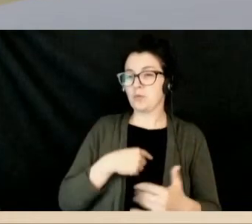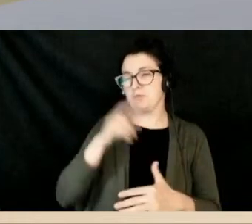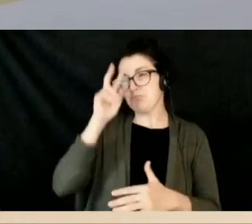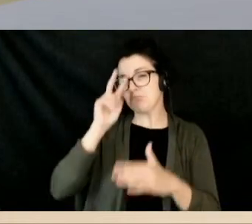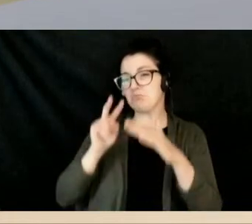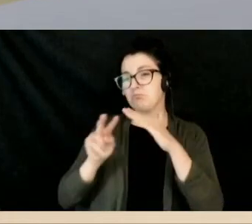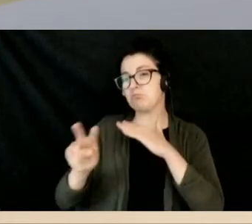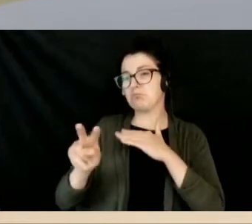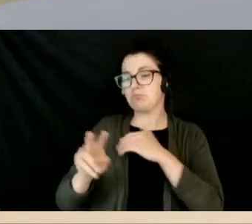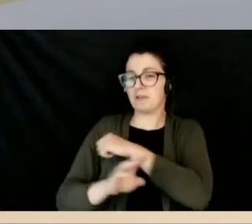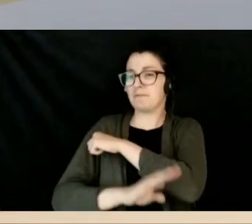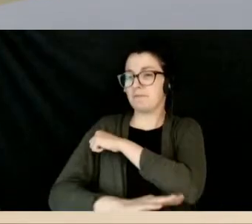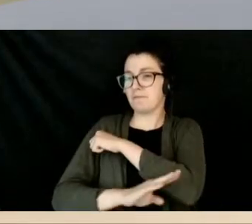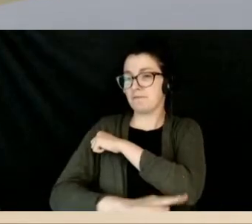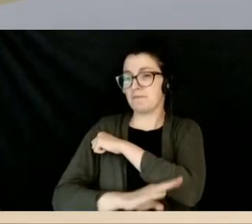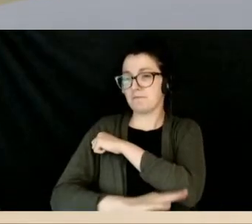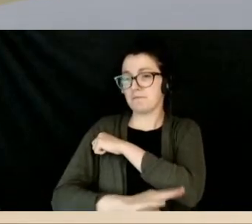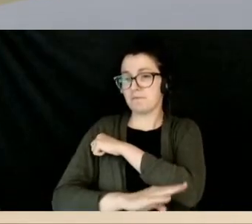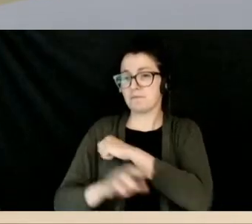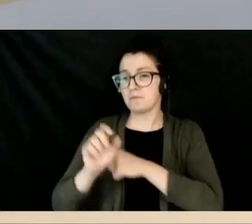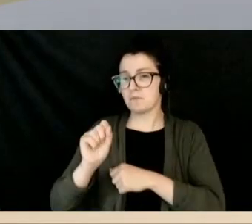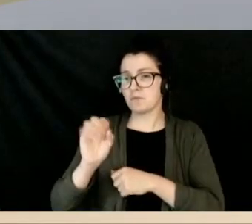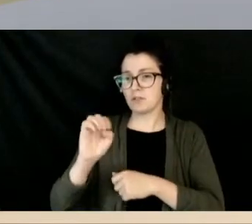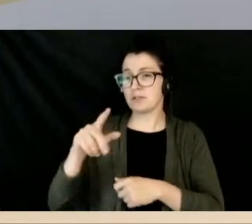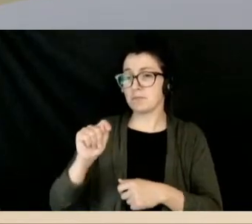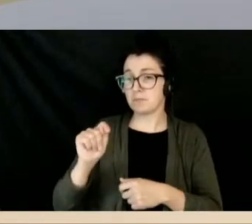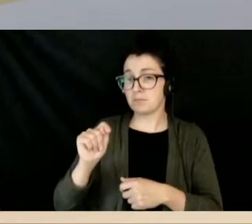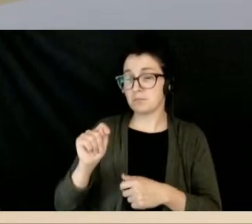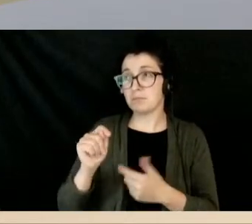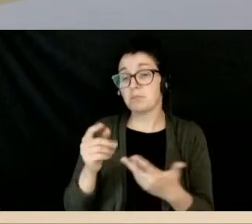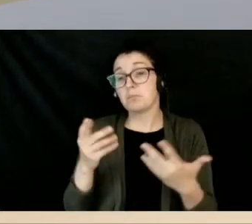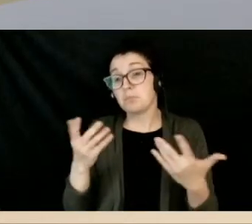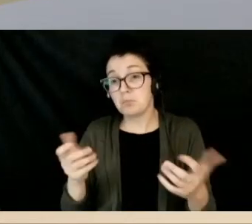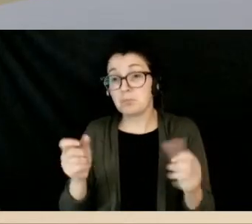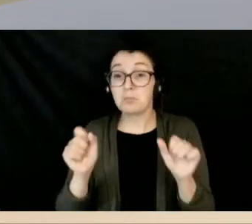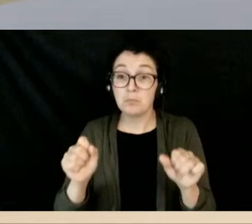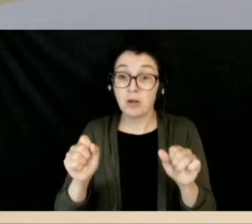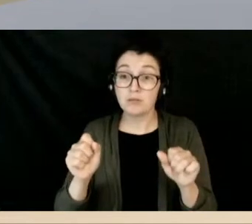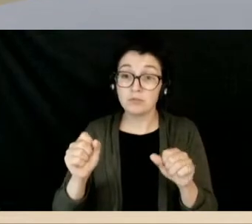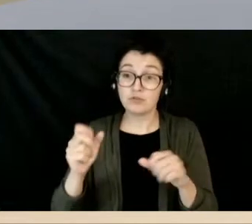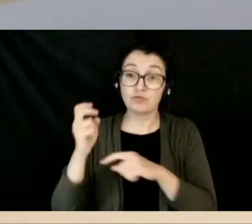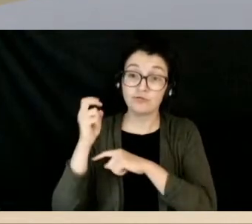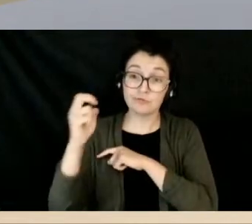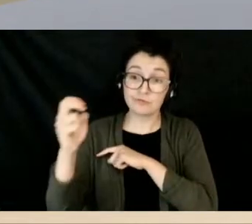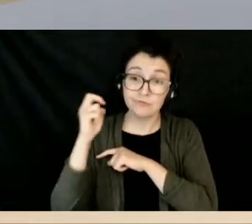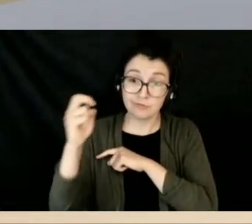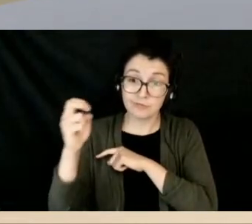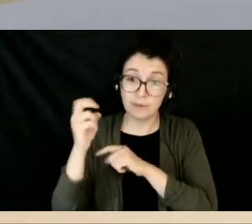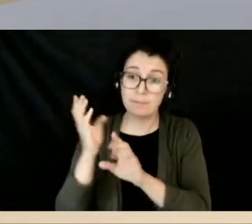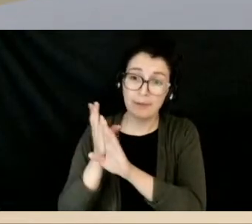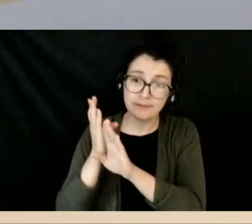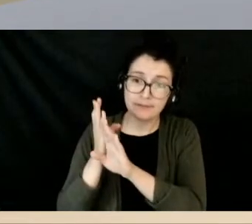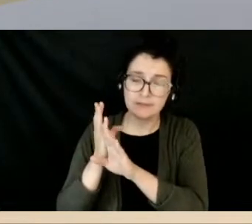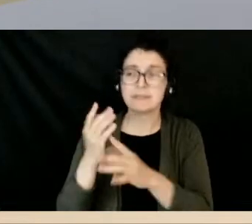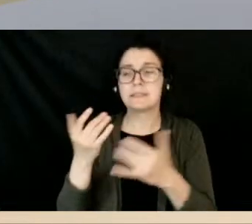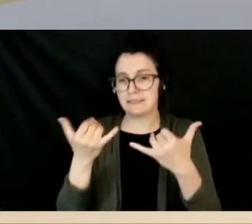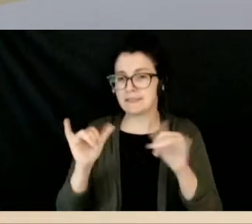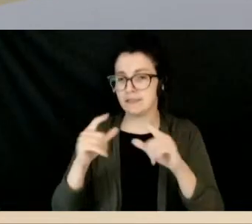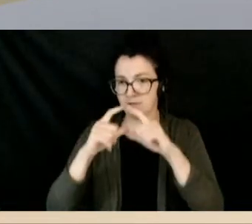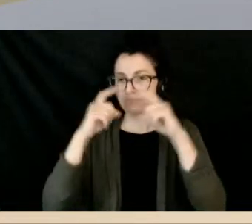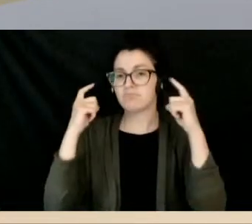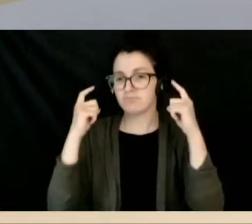instance, masks might still be required on public transit, for instance, and so in